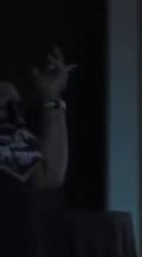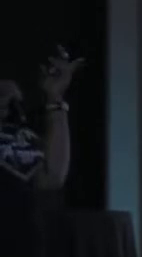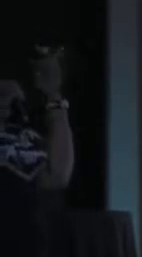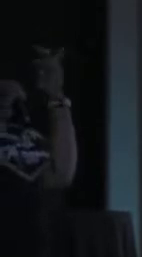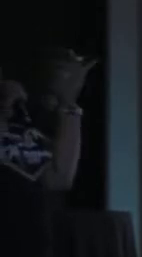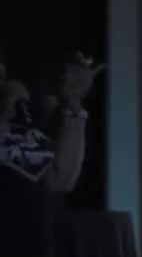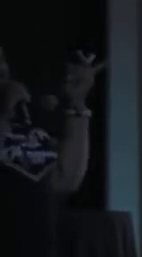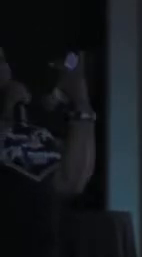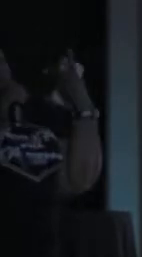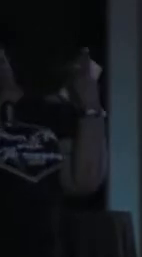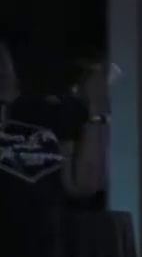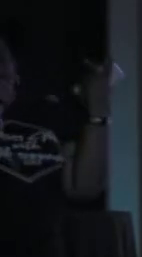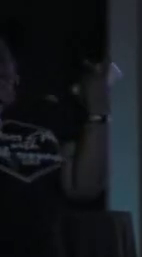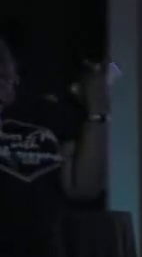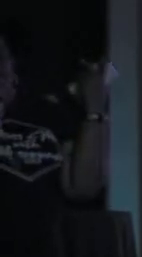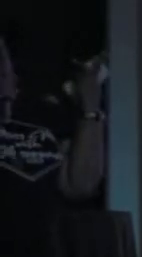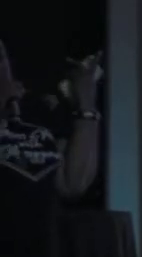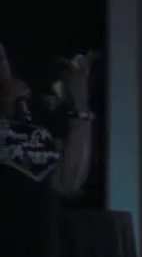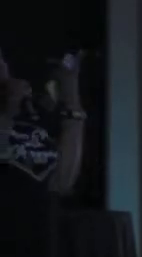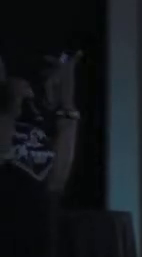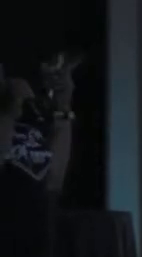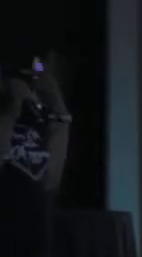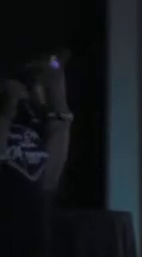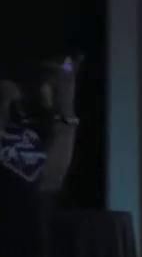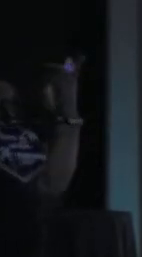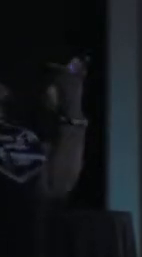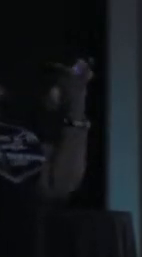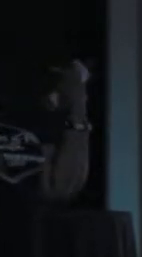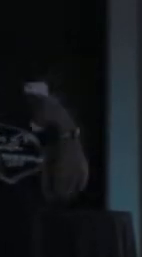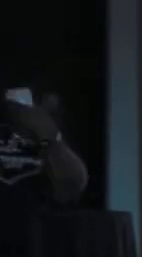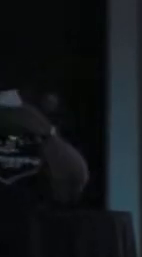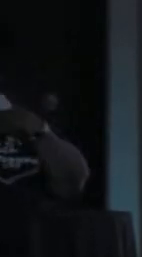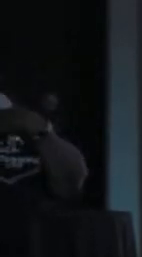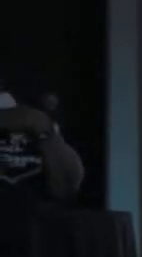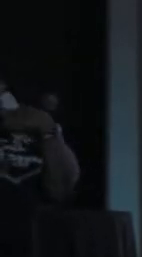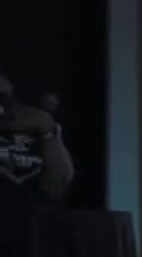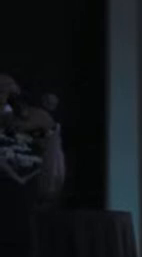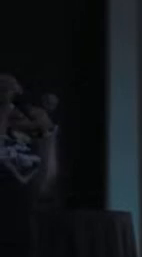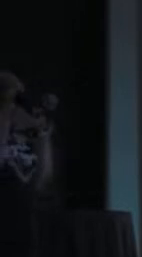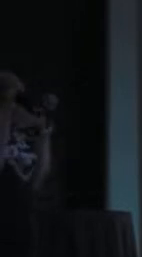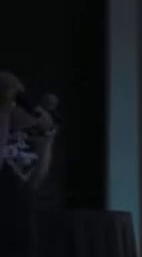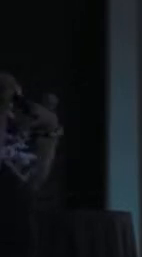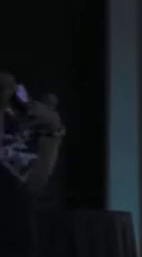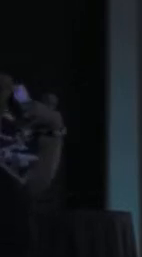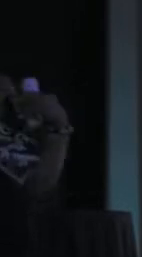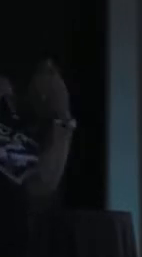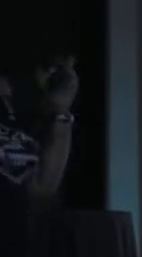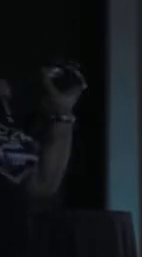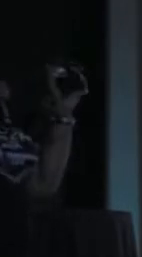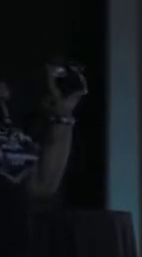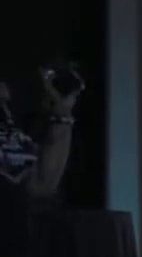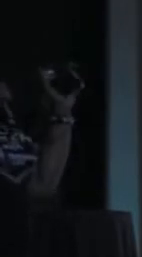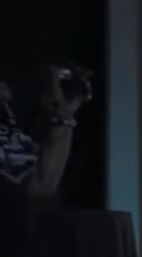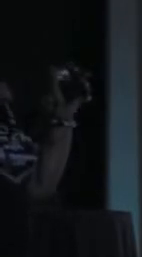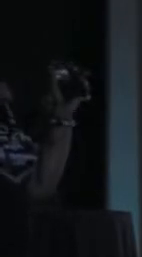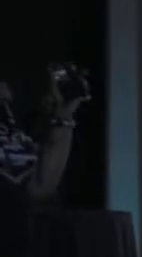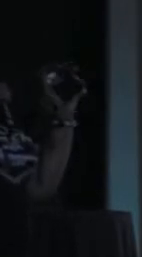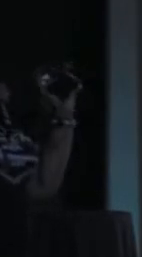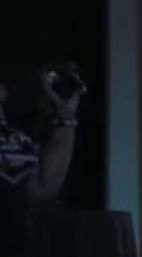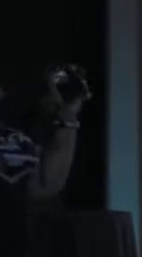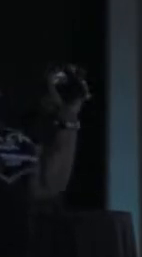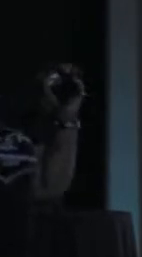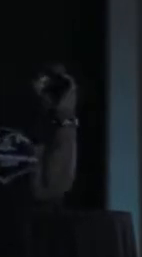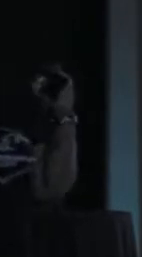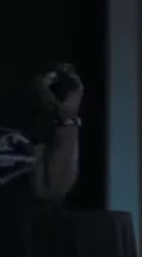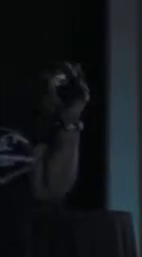single issue struggle because we do not live single issue lives. That's Audre Lorde, one of our North Stars. Second one, we got no pride for some of us